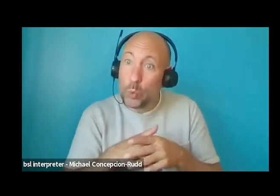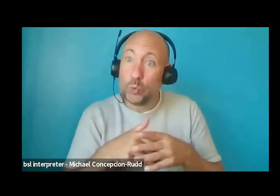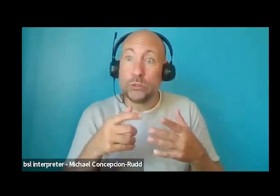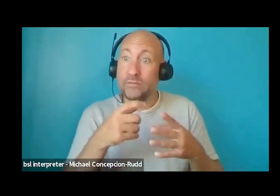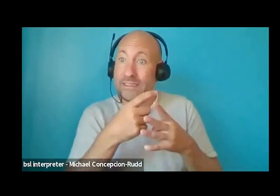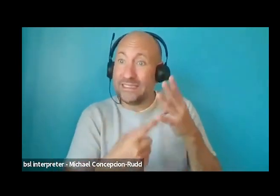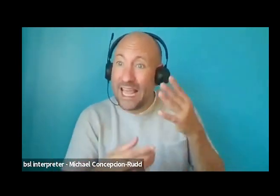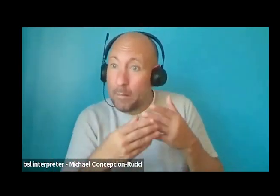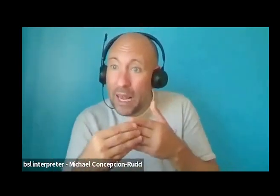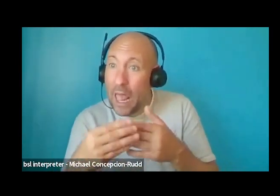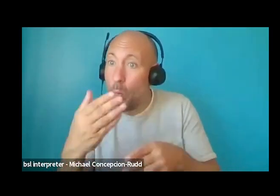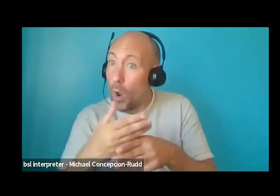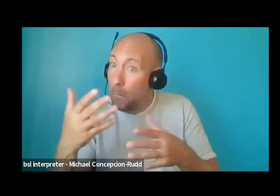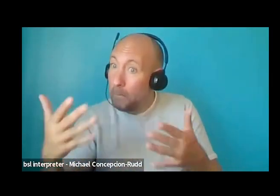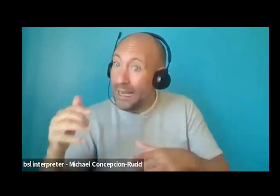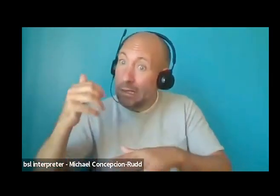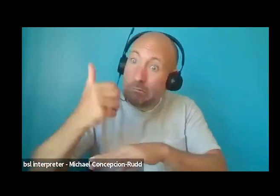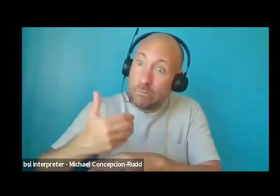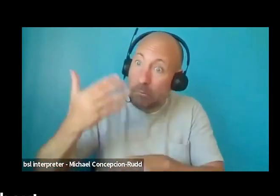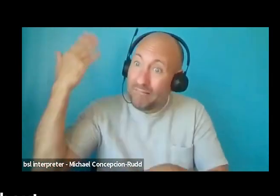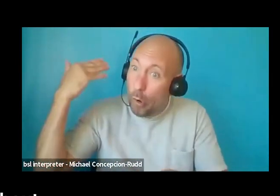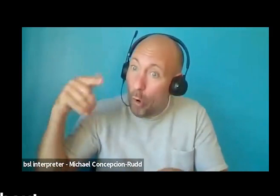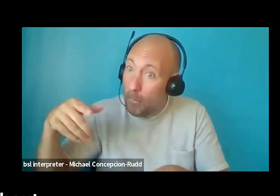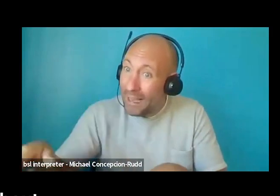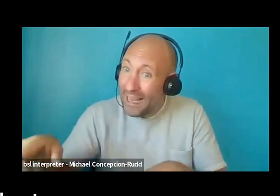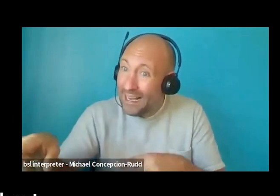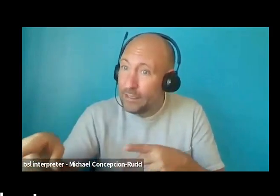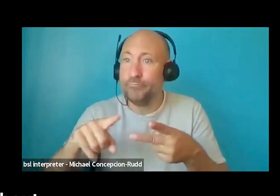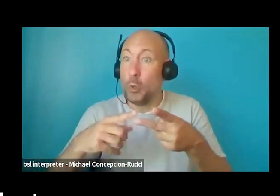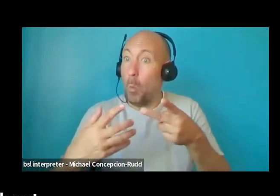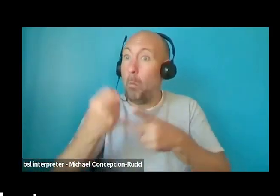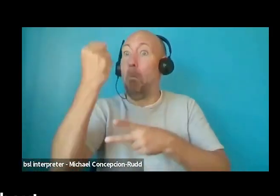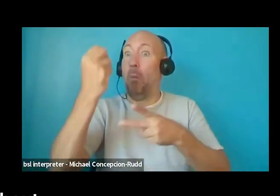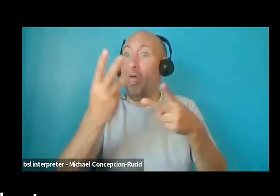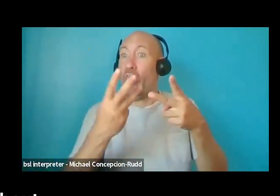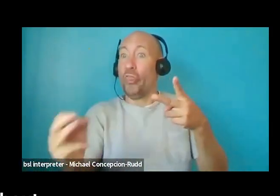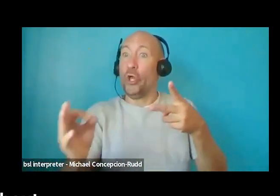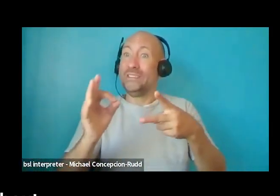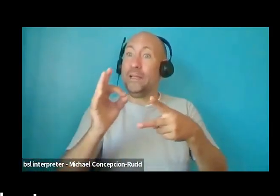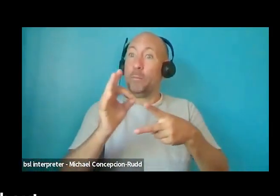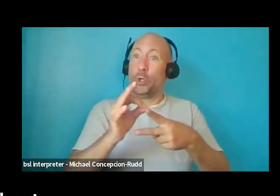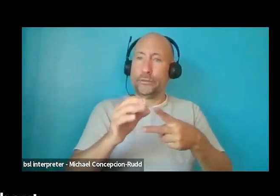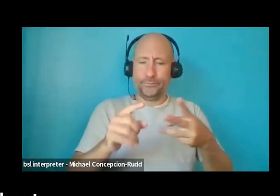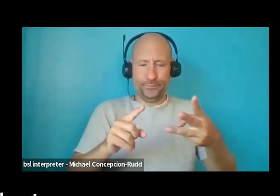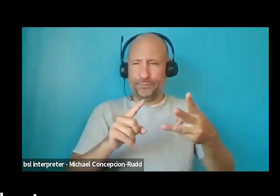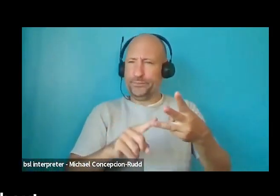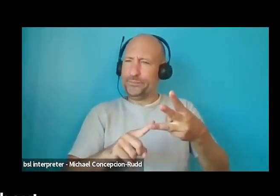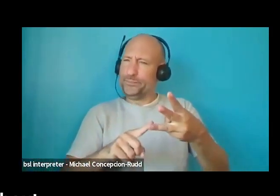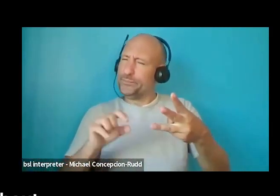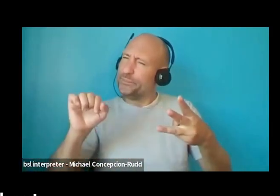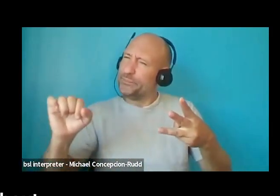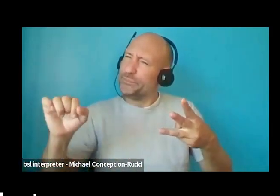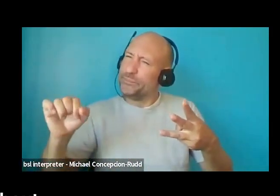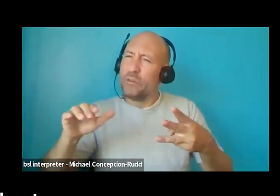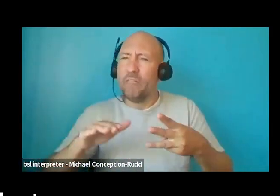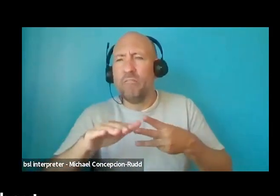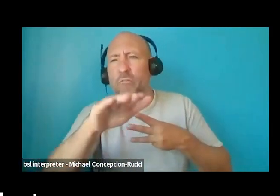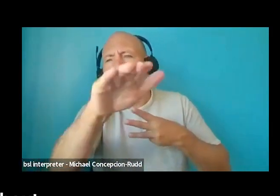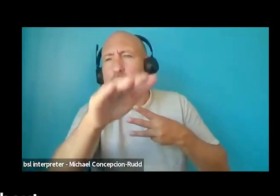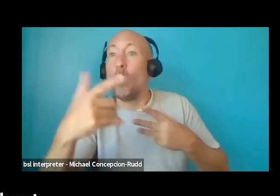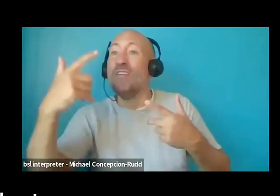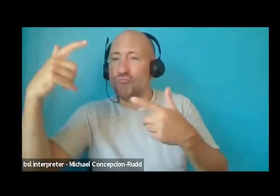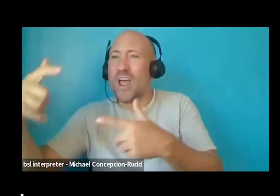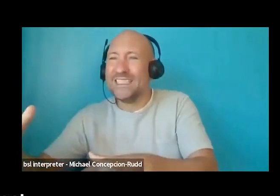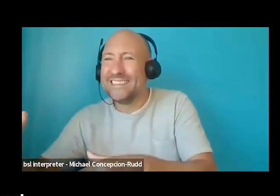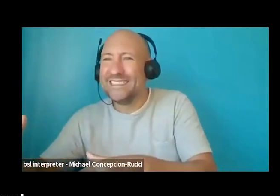work, that's up to 30 points. And then we want to know a little bit about your legacy after your residency